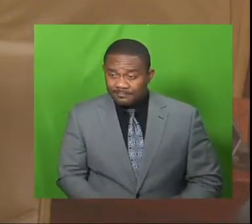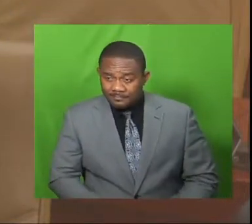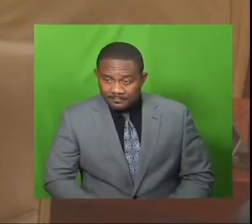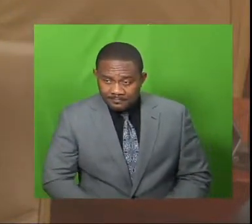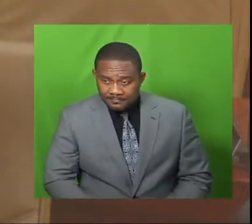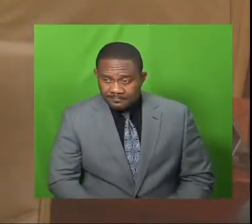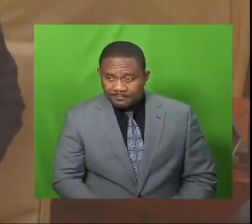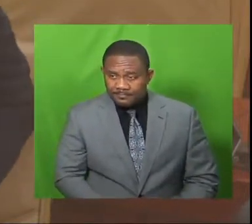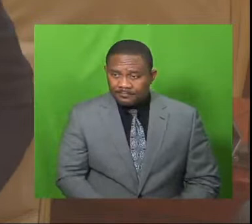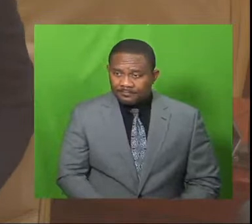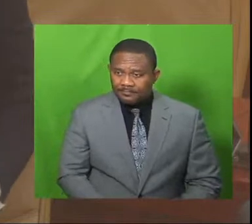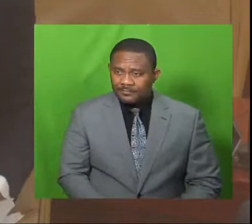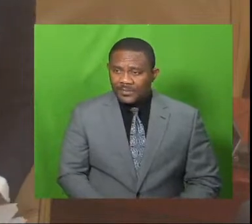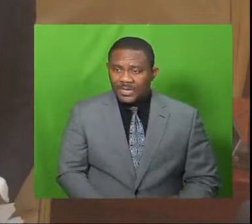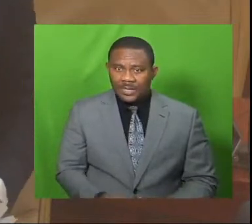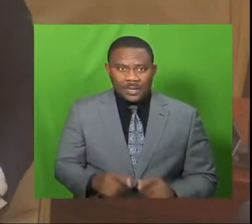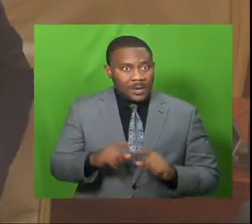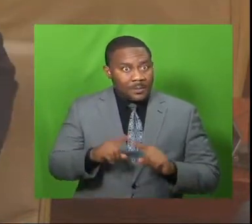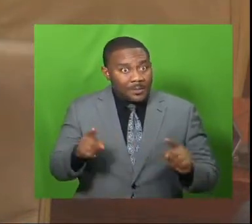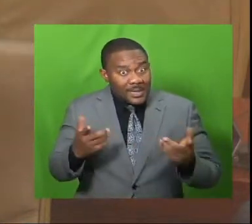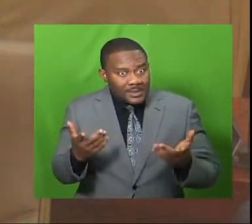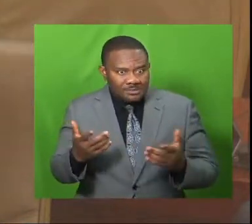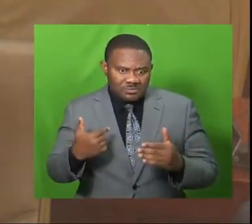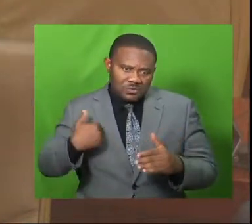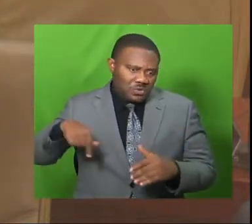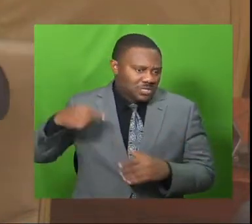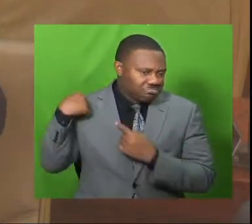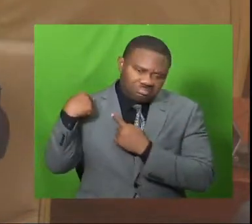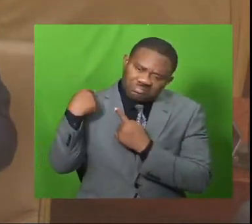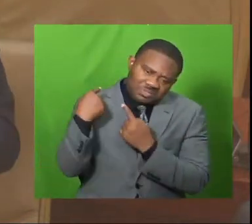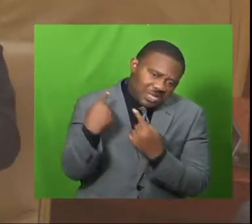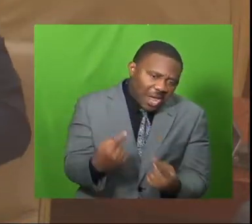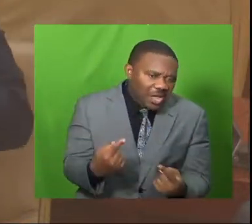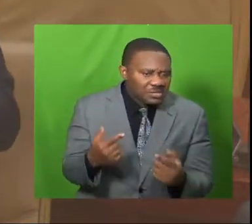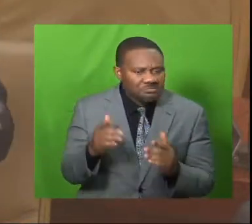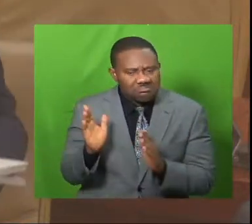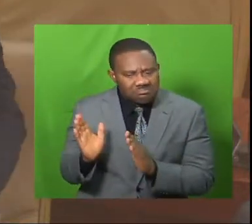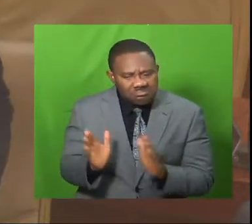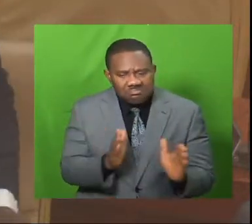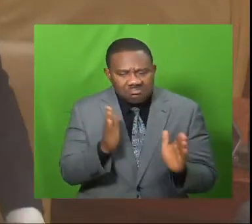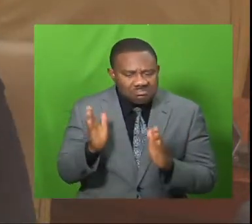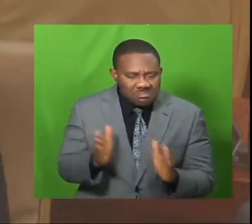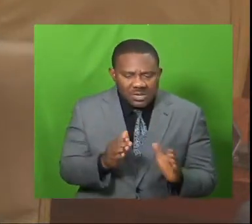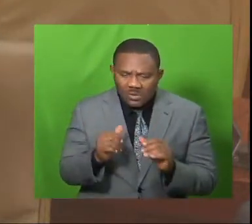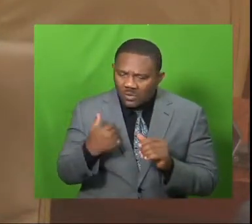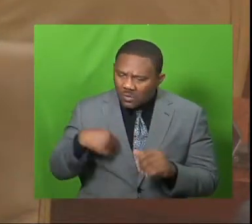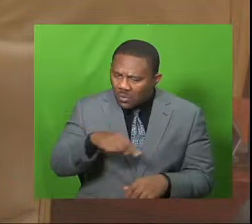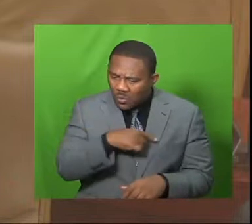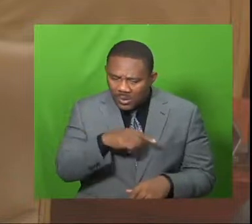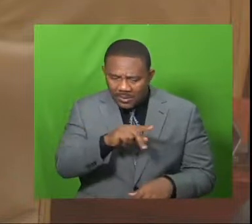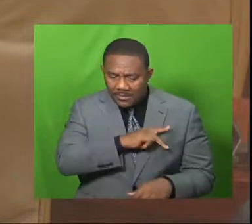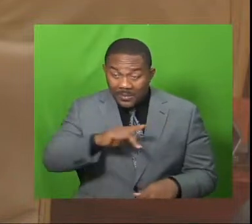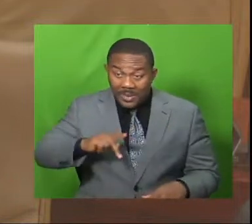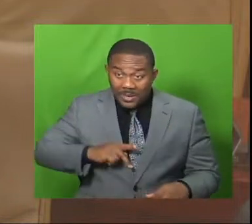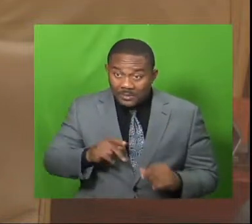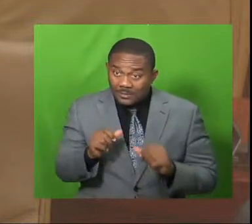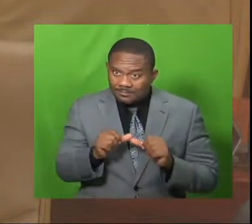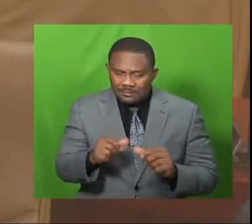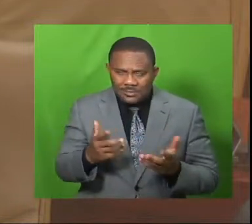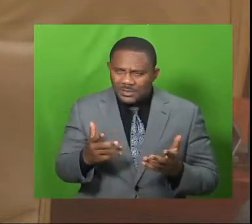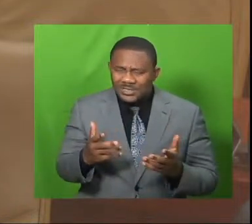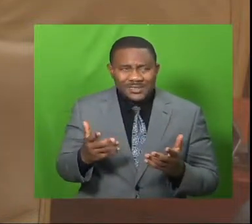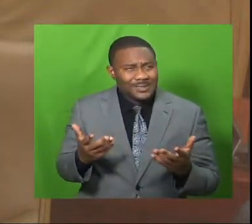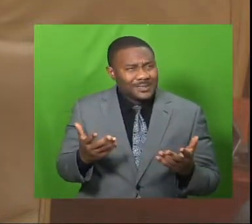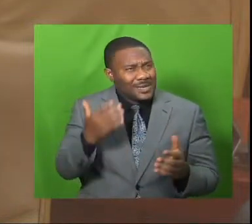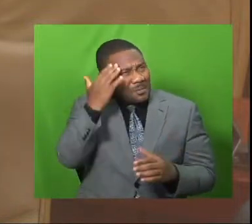President. But by practice and convention, we as a house, Mr. Speaker, you know, this thing